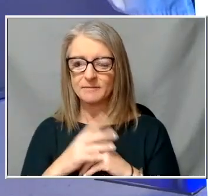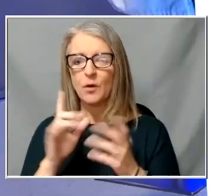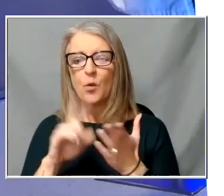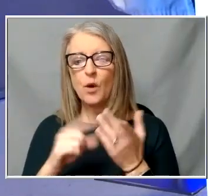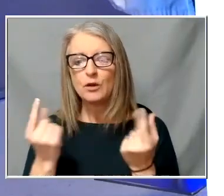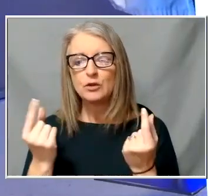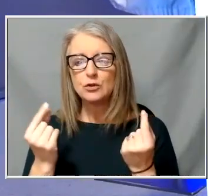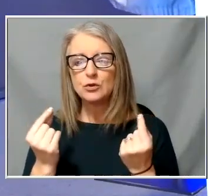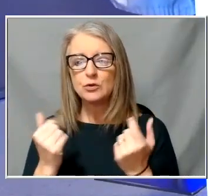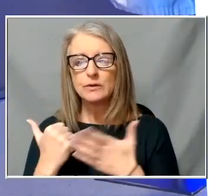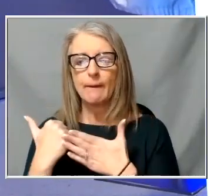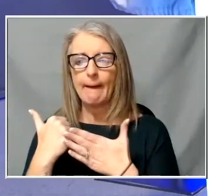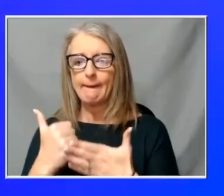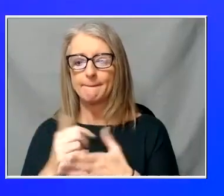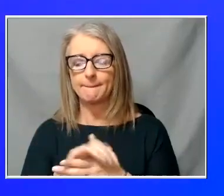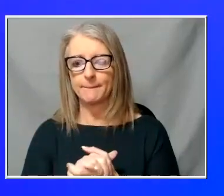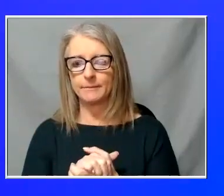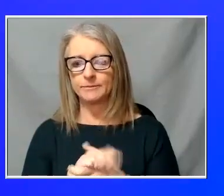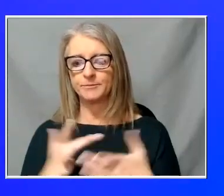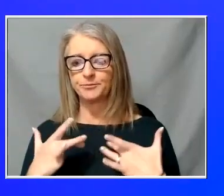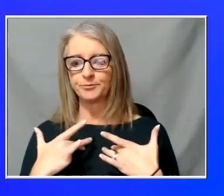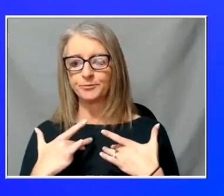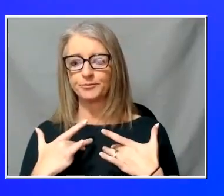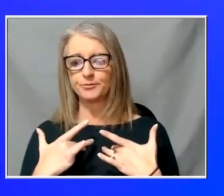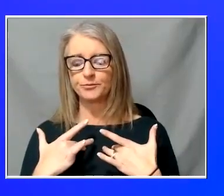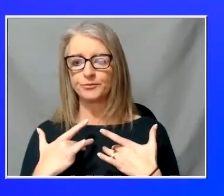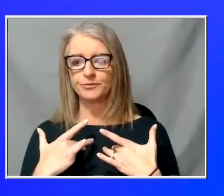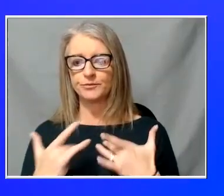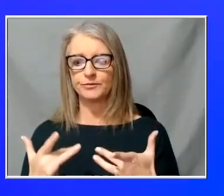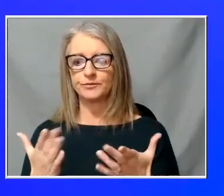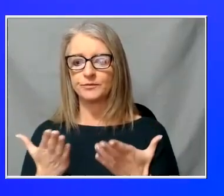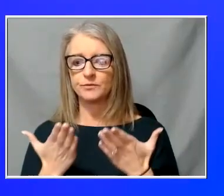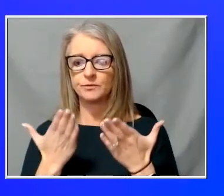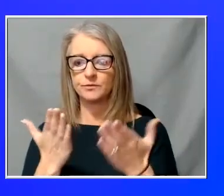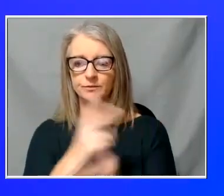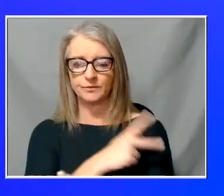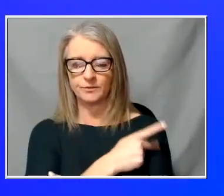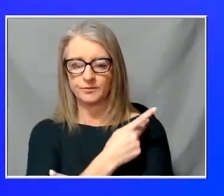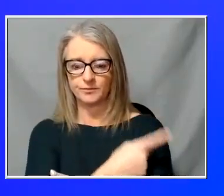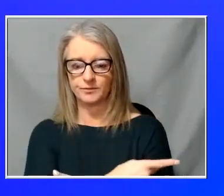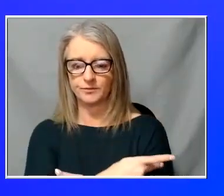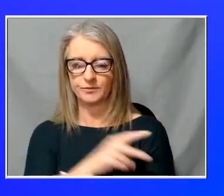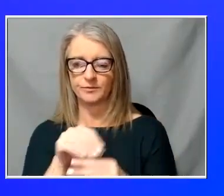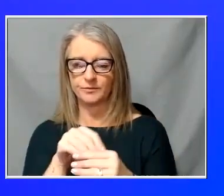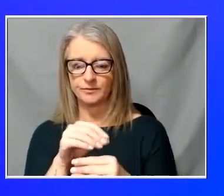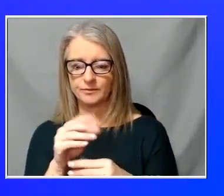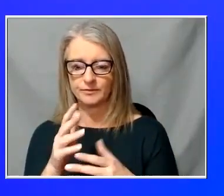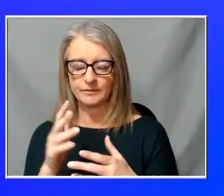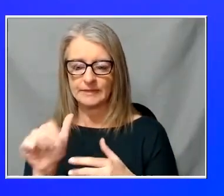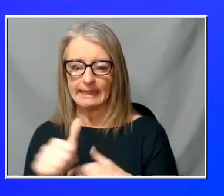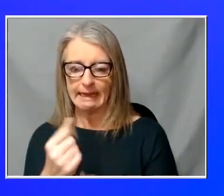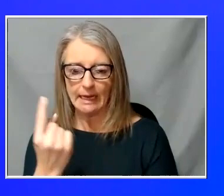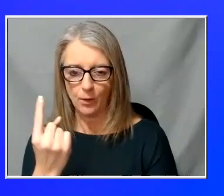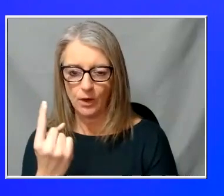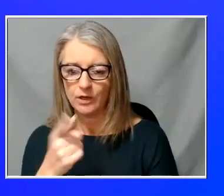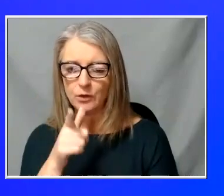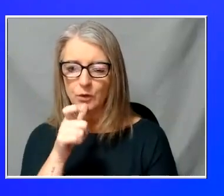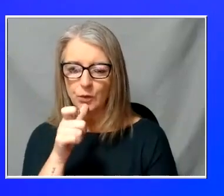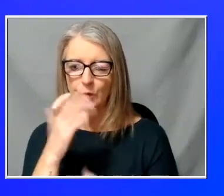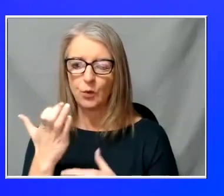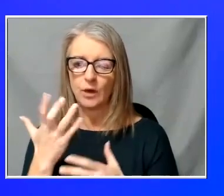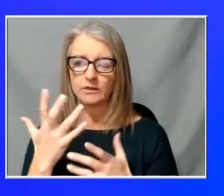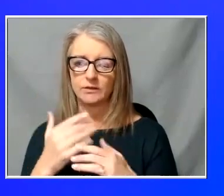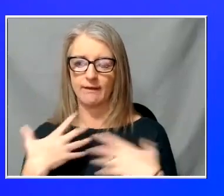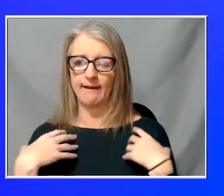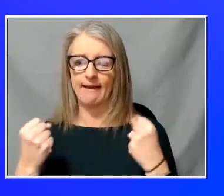to offset that? So typically, what we recommend our patient in the clinic, or anyone that want to have a